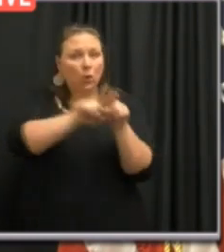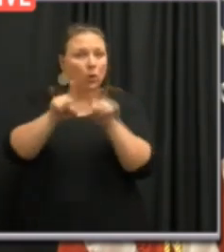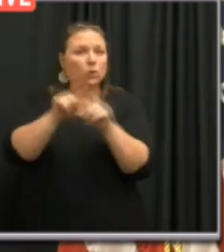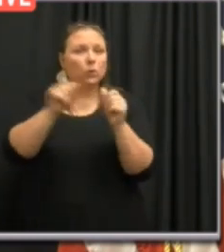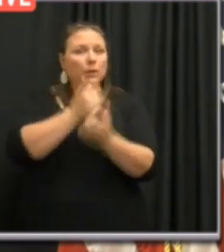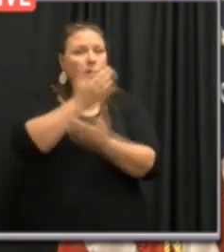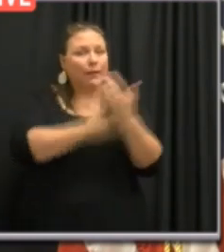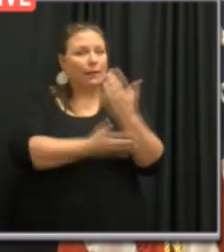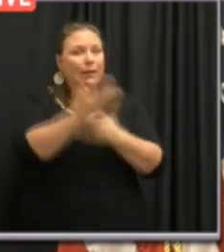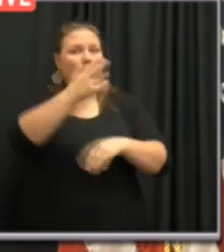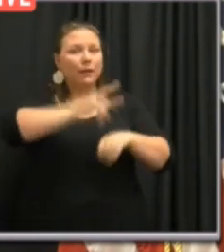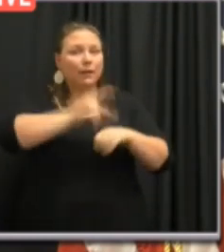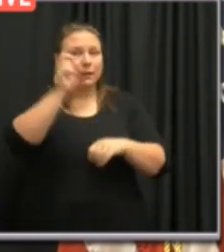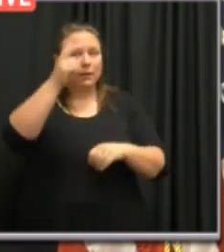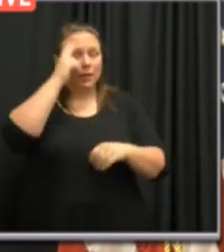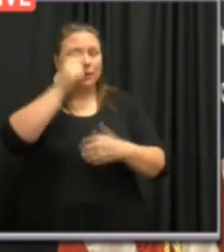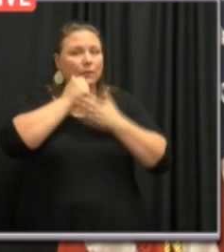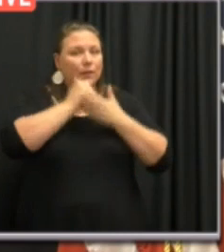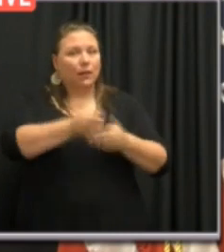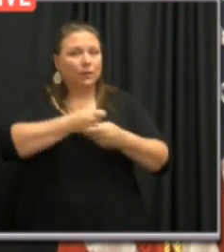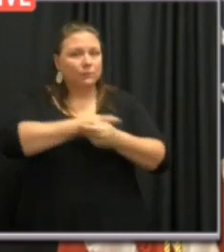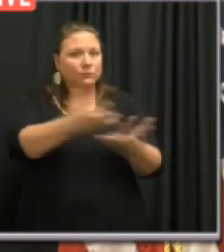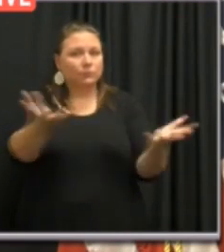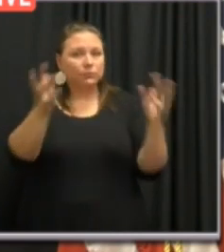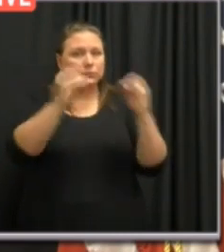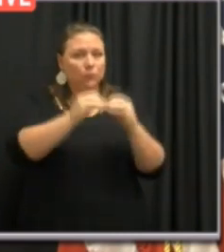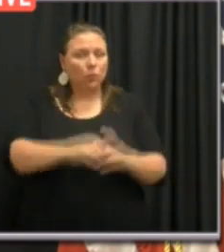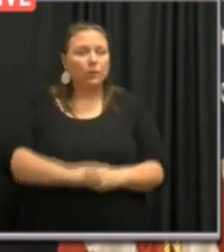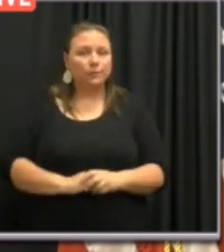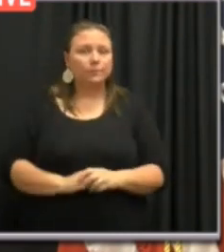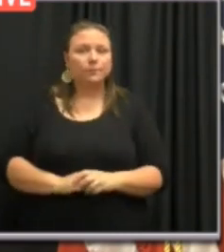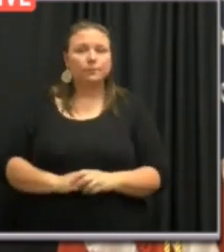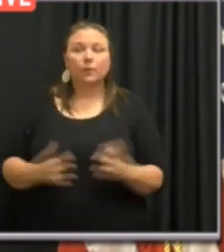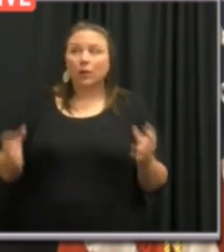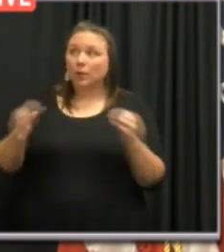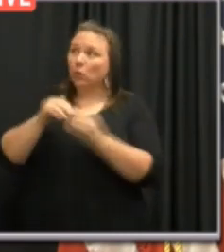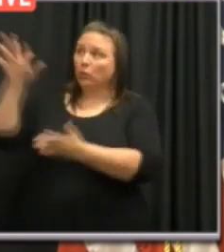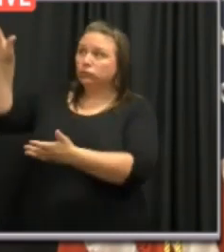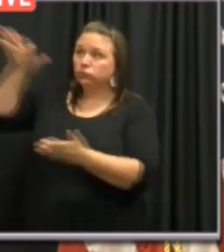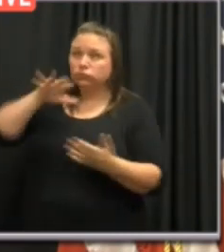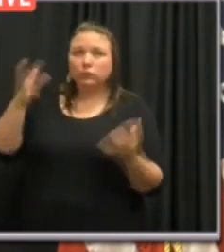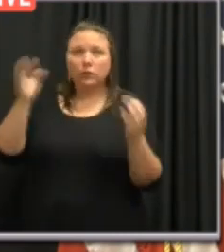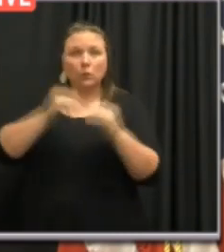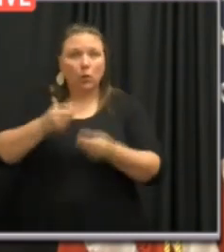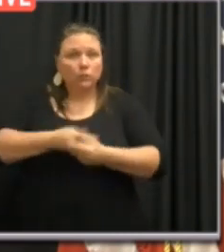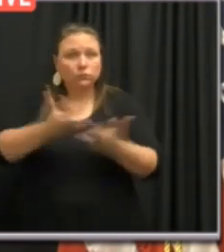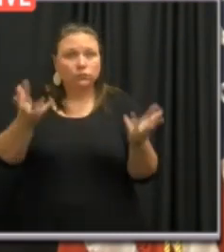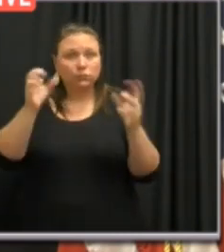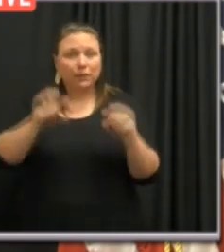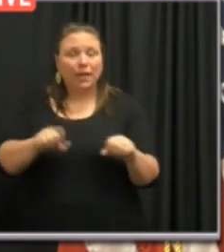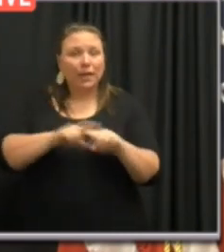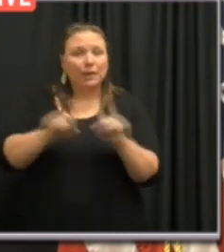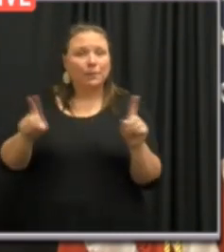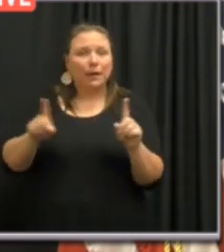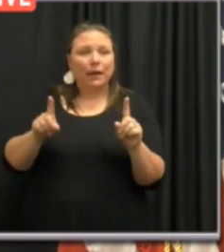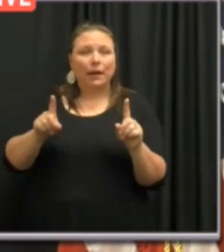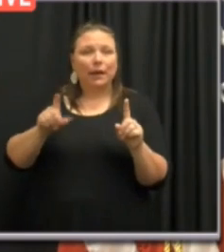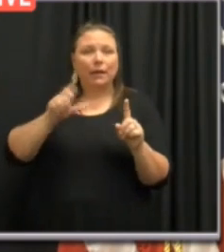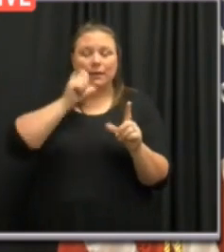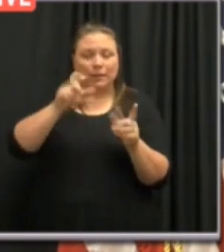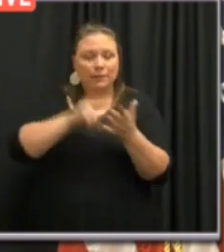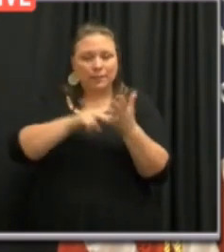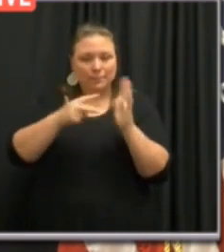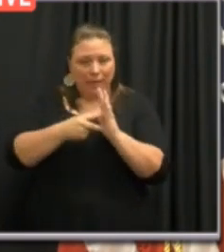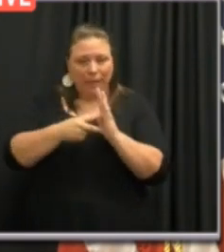On Nashville to help us hand these out. The more we get, the more we can hand out. But it doesn't take away from the